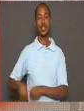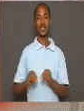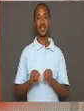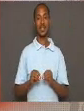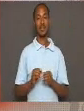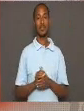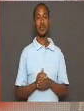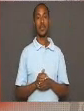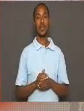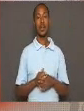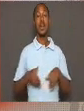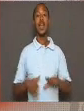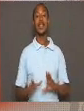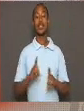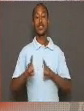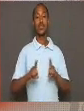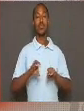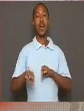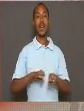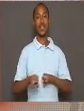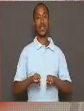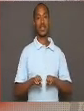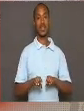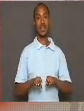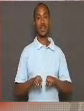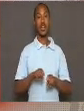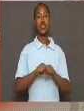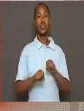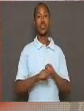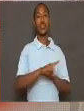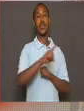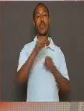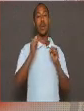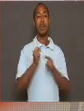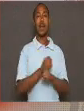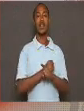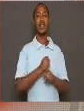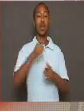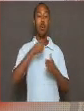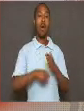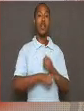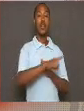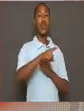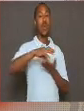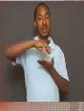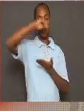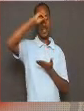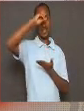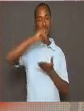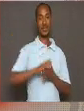Students, let us do an activity so we can practice what we just learned.